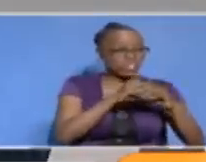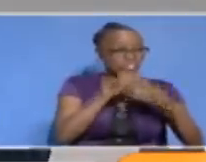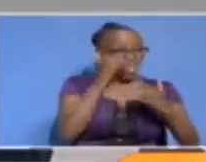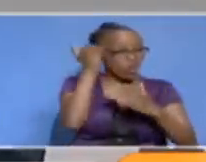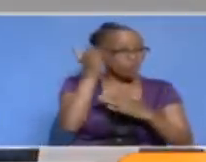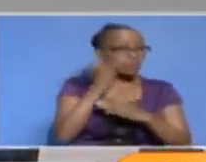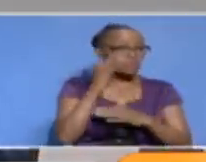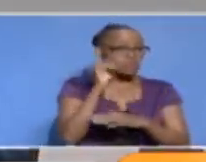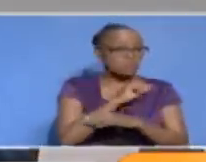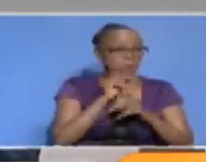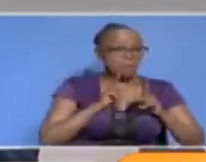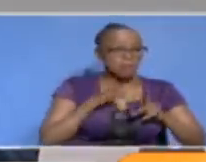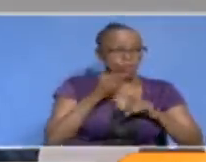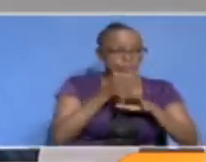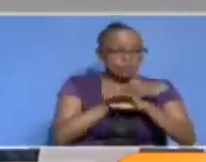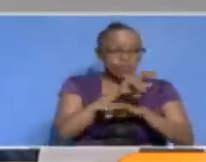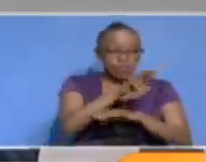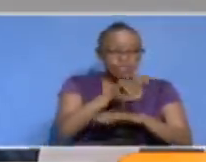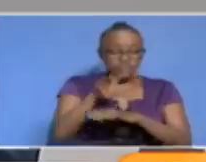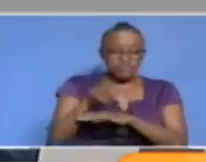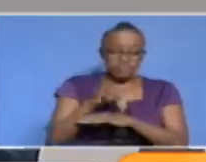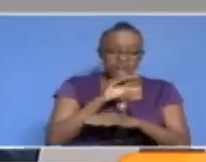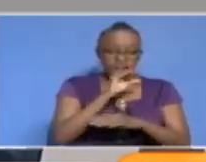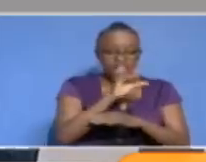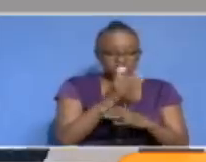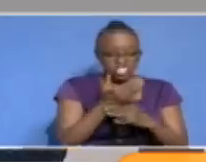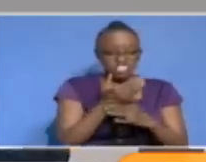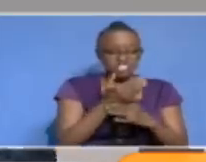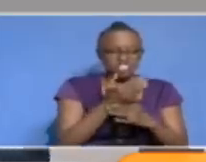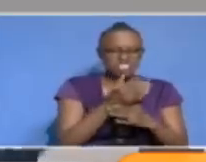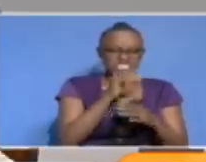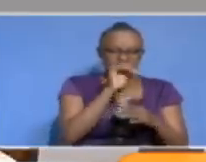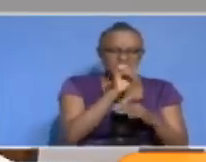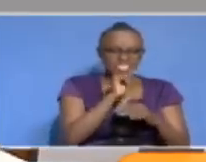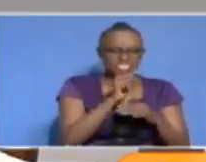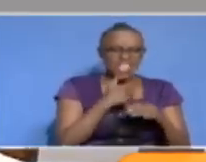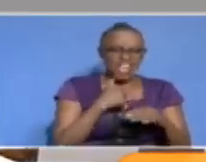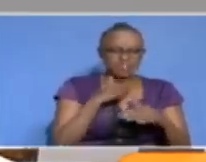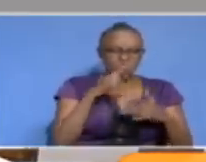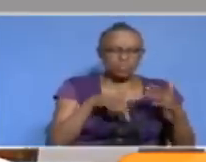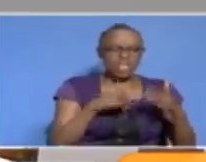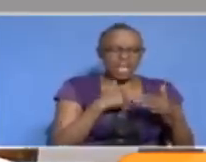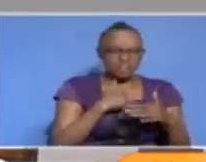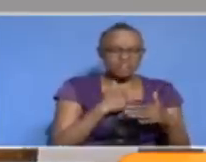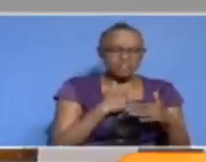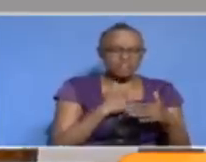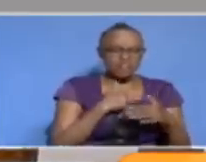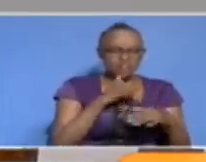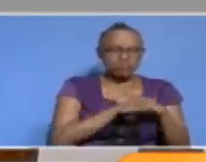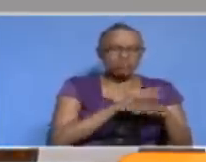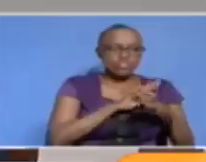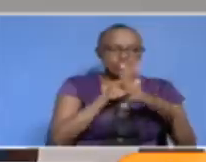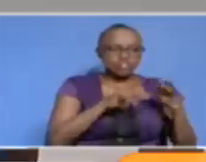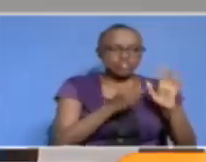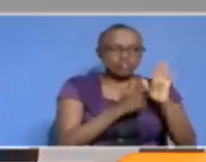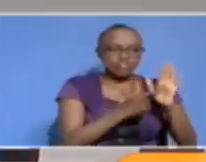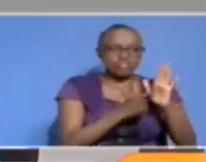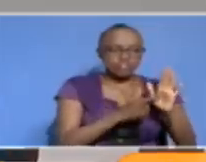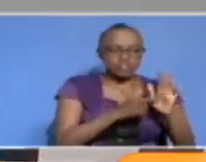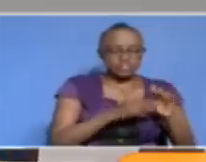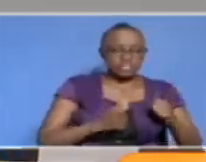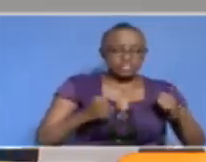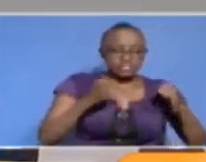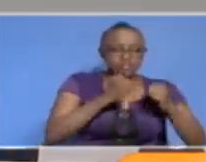just told you about those people who used to steal money in cash. Yeah. And we have good results. For instance, now Jeff